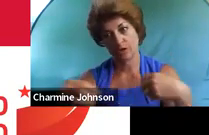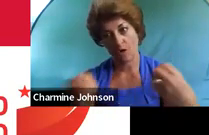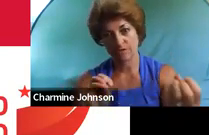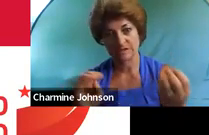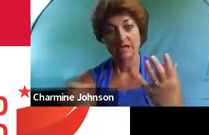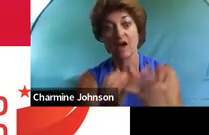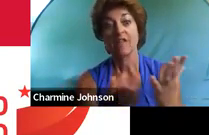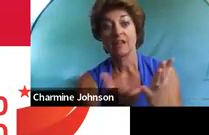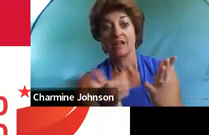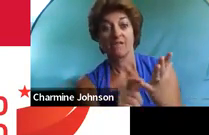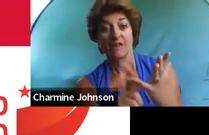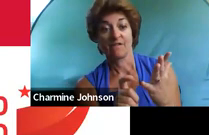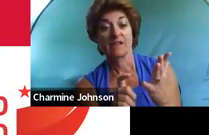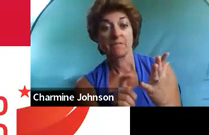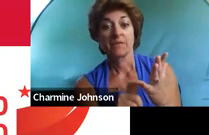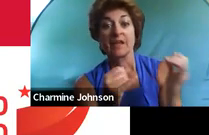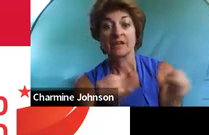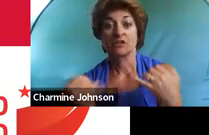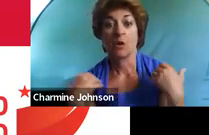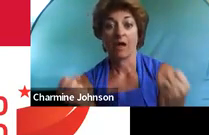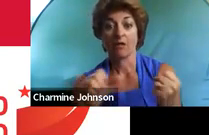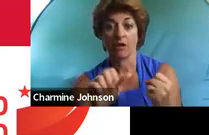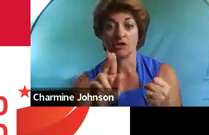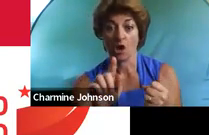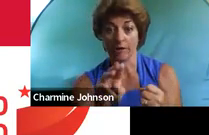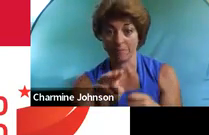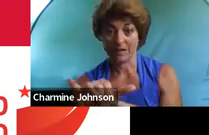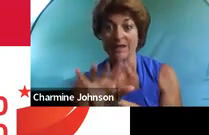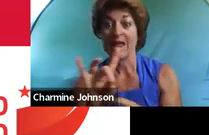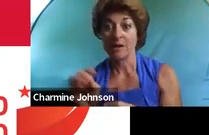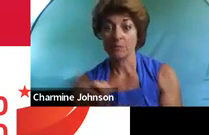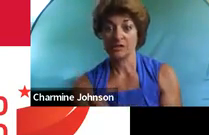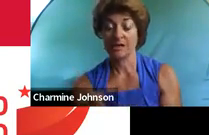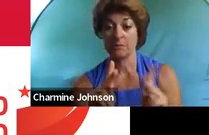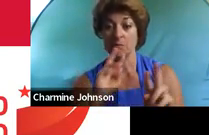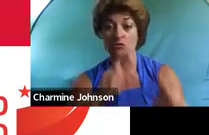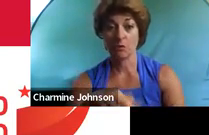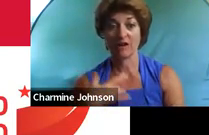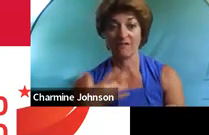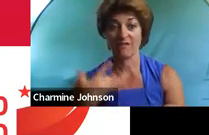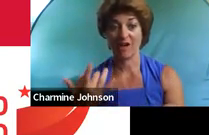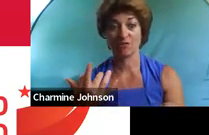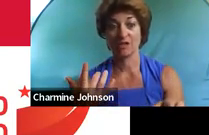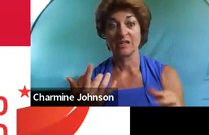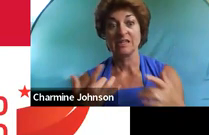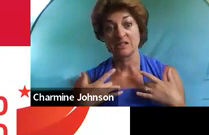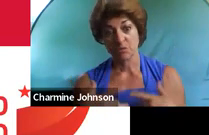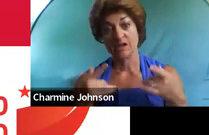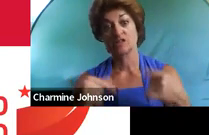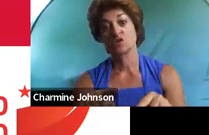finally, the fifth domain, individual health and autonomy. 8% of the respondents felt depressed at some point during the